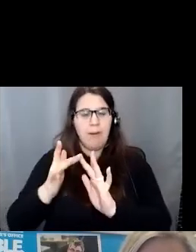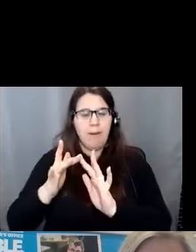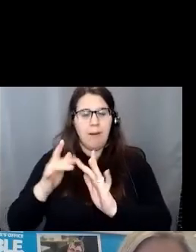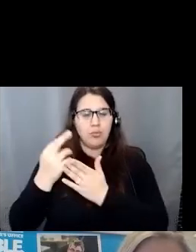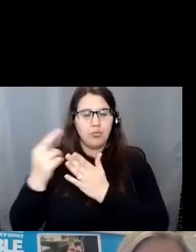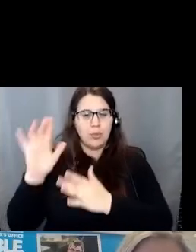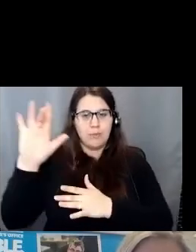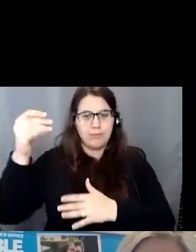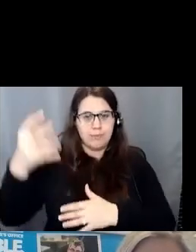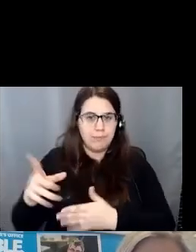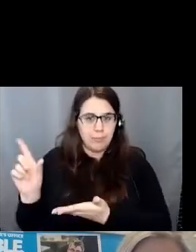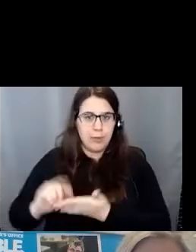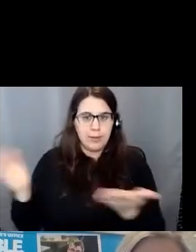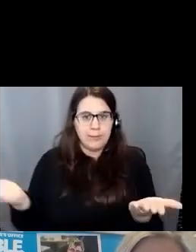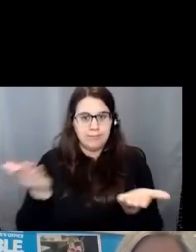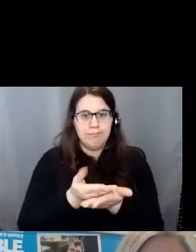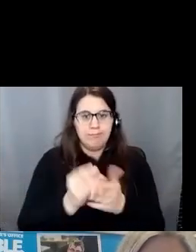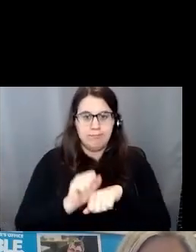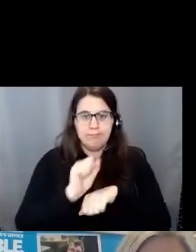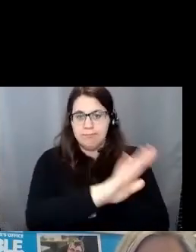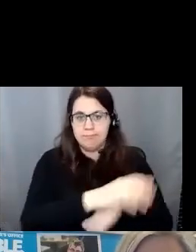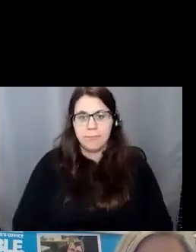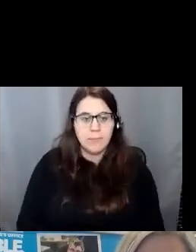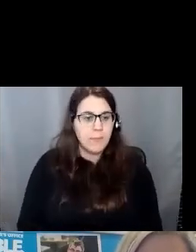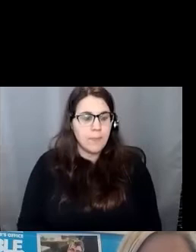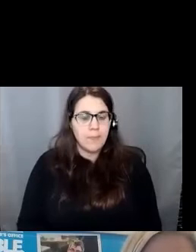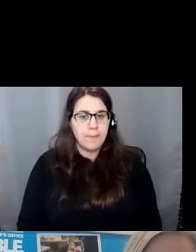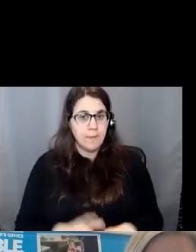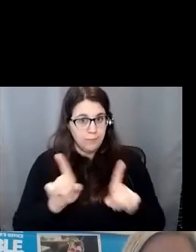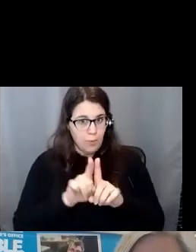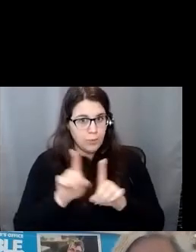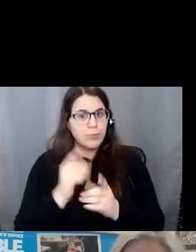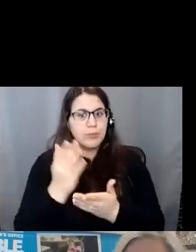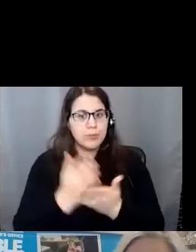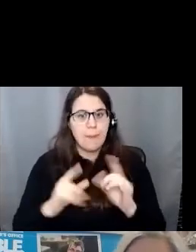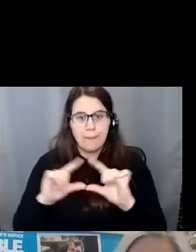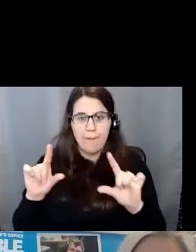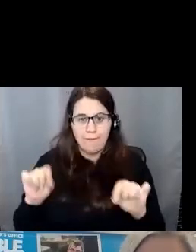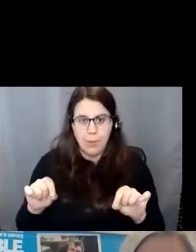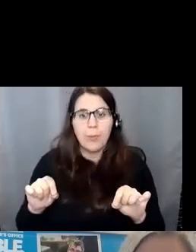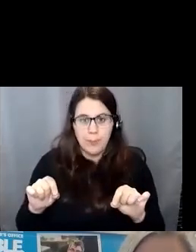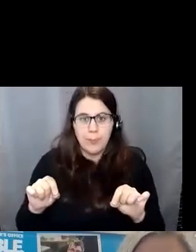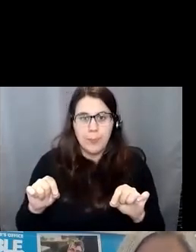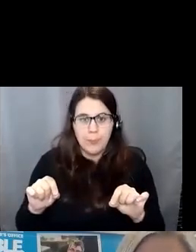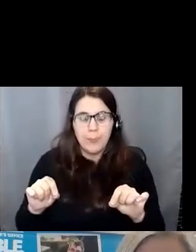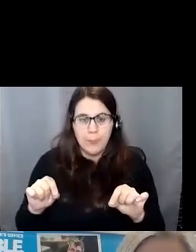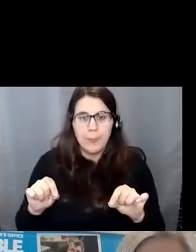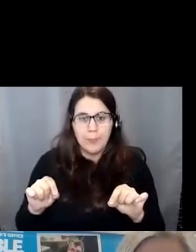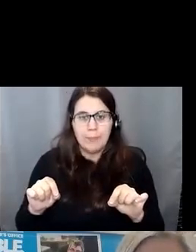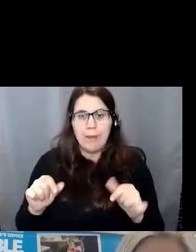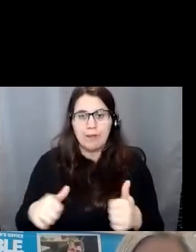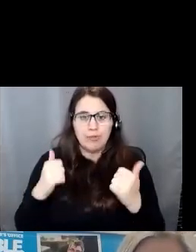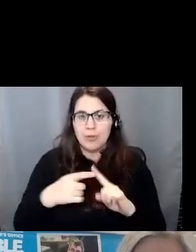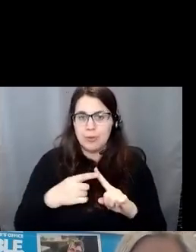of WVABLE.com website. We also have envelopes that are addressed to Stable Account Program Manager. You can reach